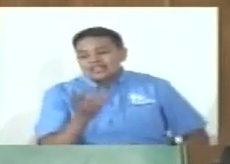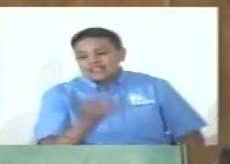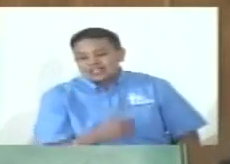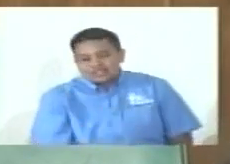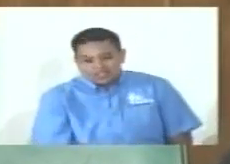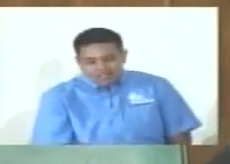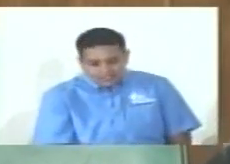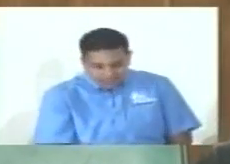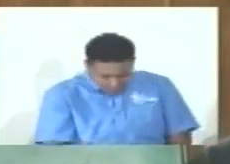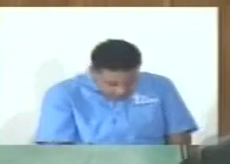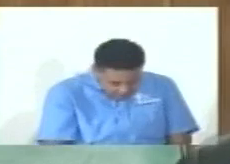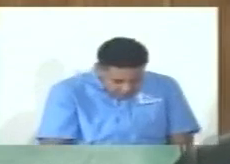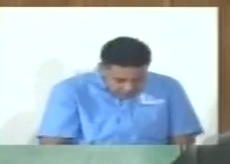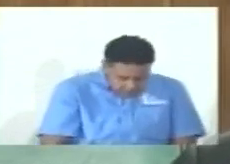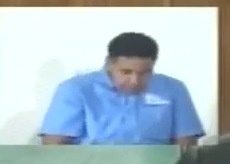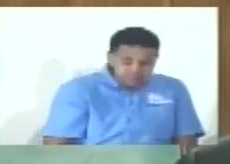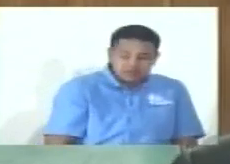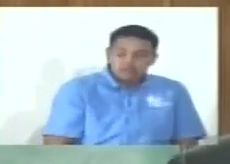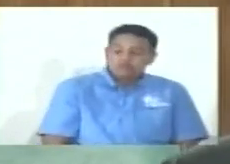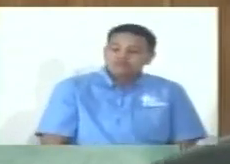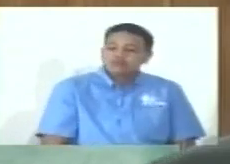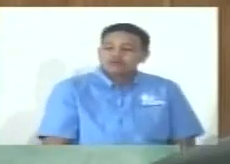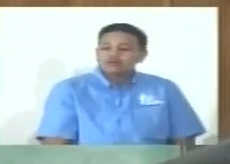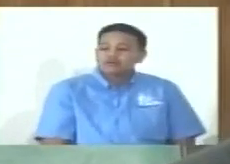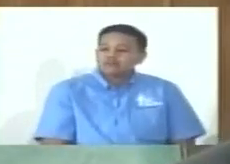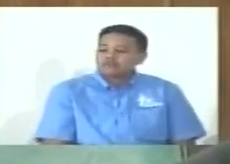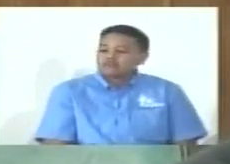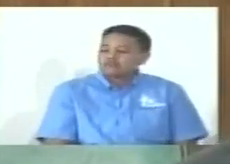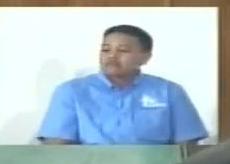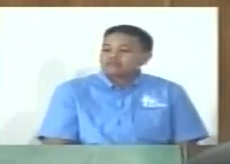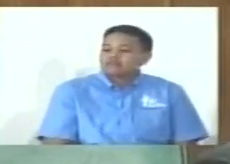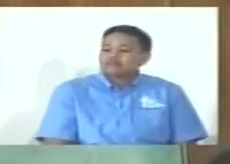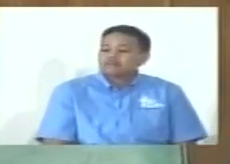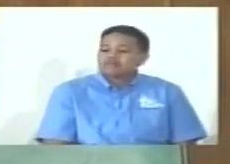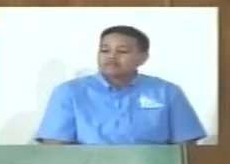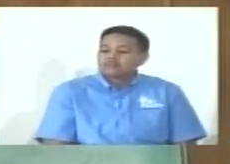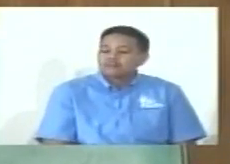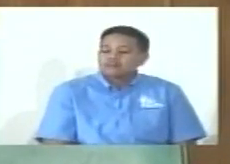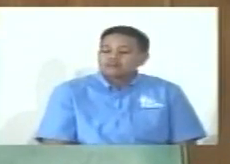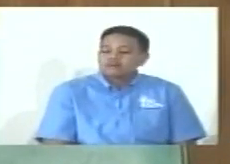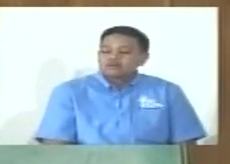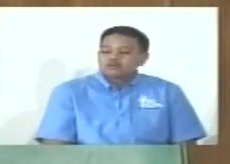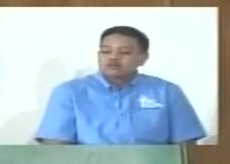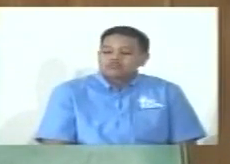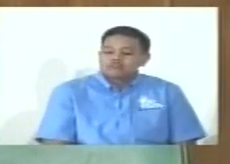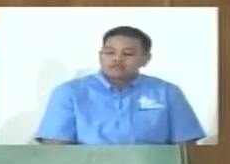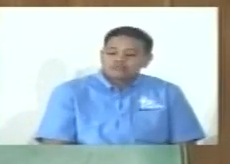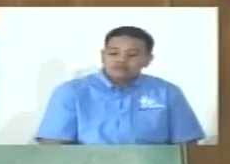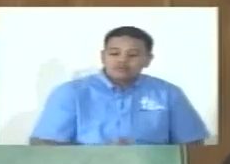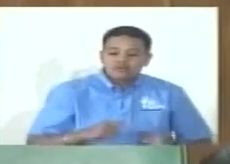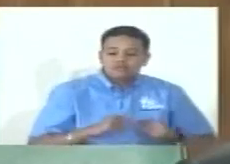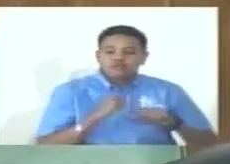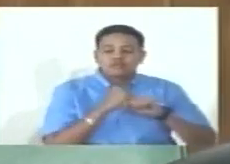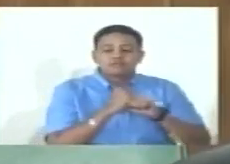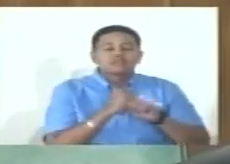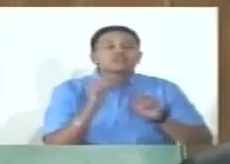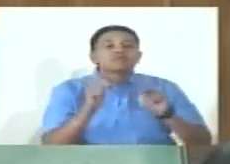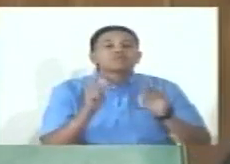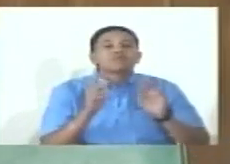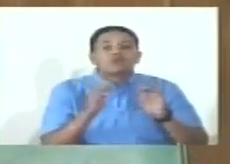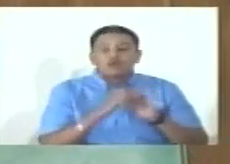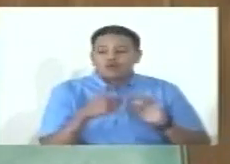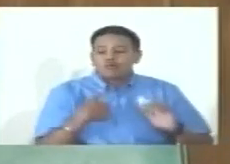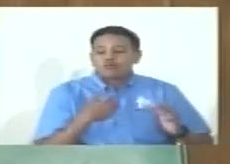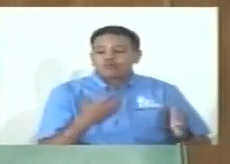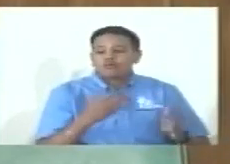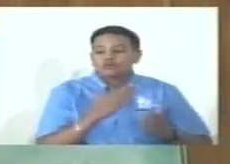we protect the people in the way we want, because there's so many exemptions in the bill that frightens